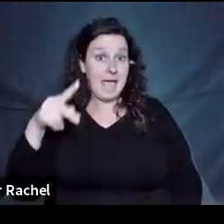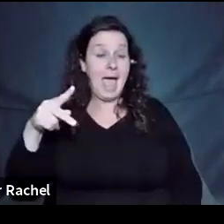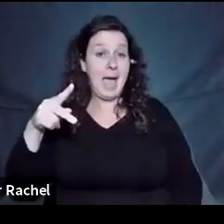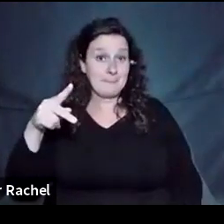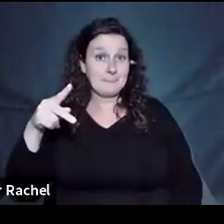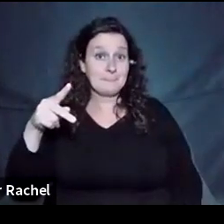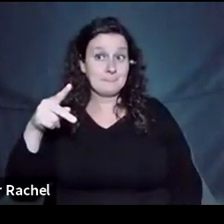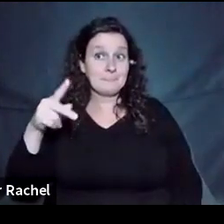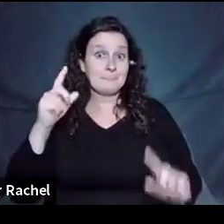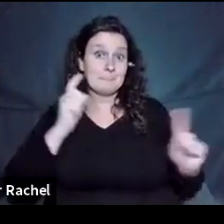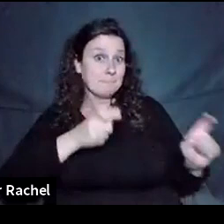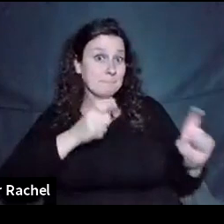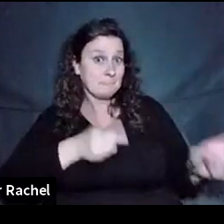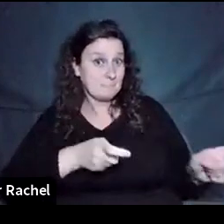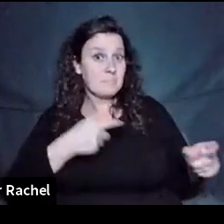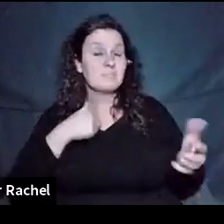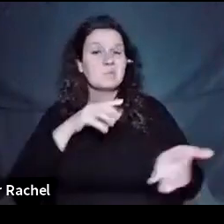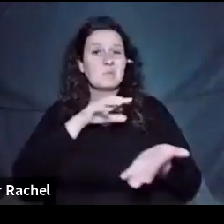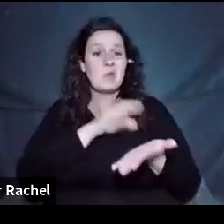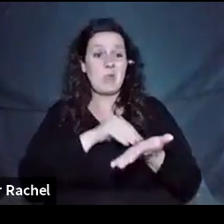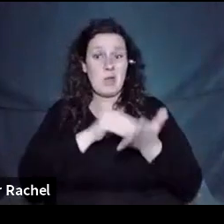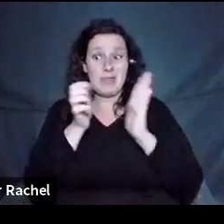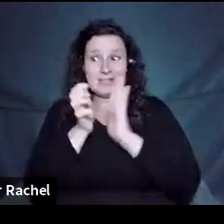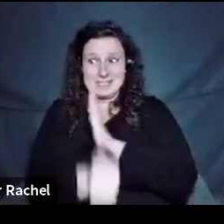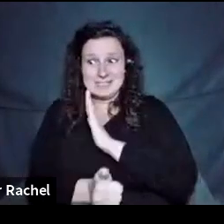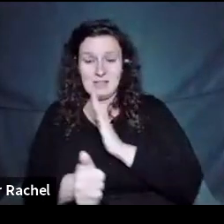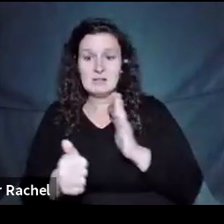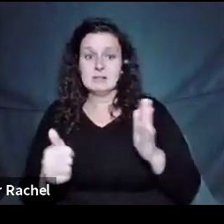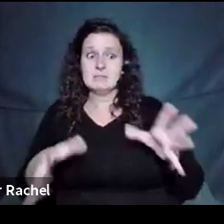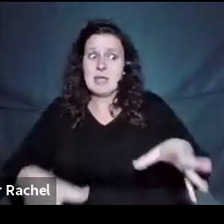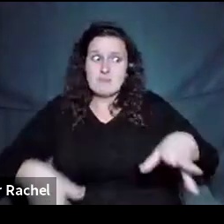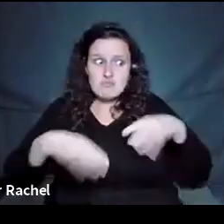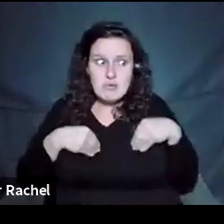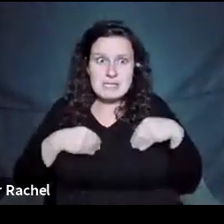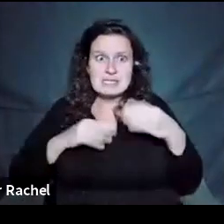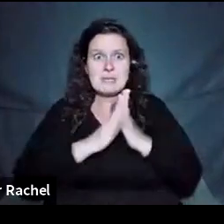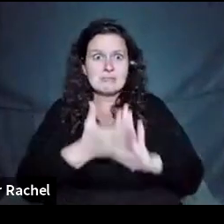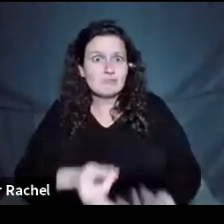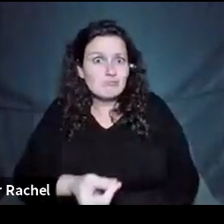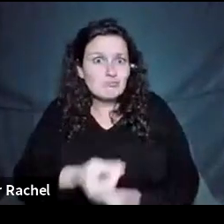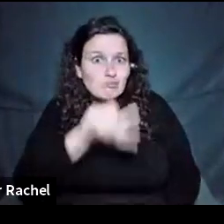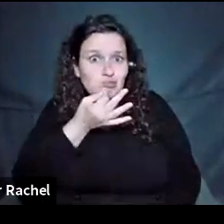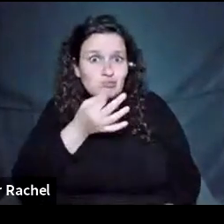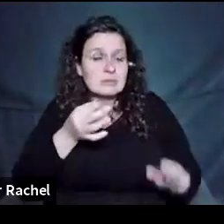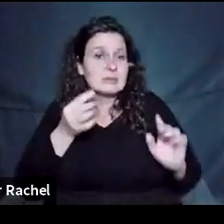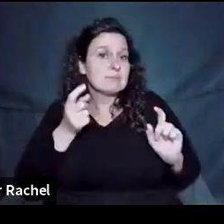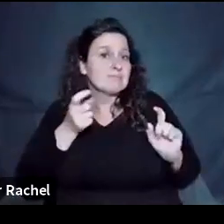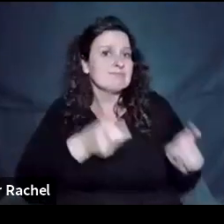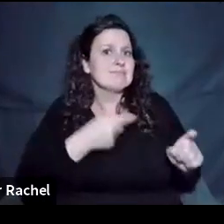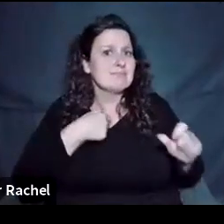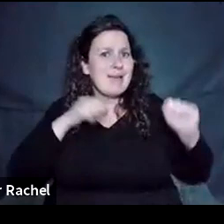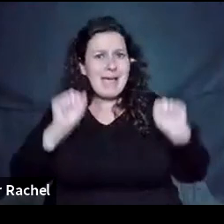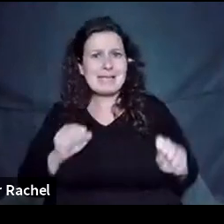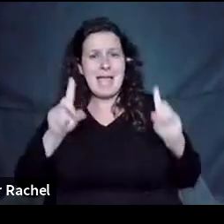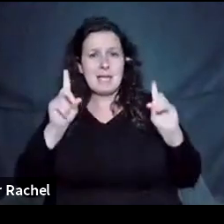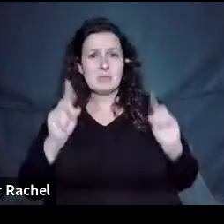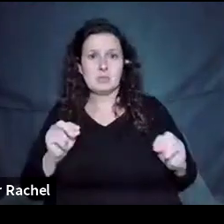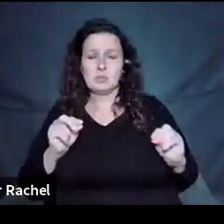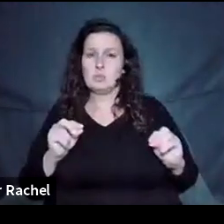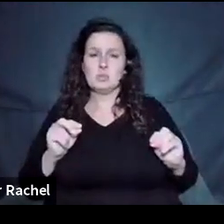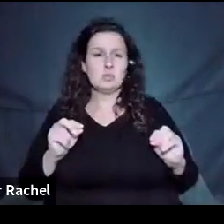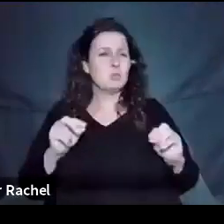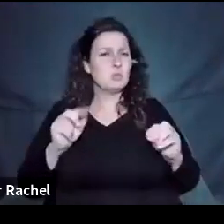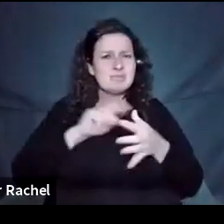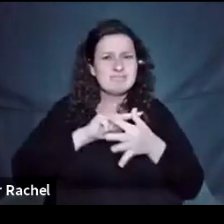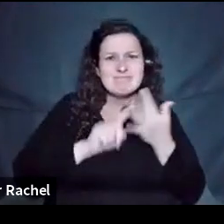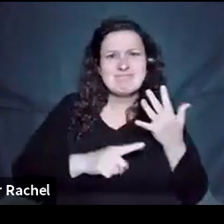to learn this skill and embrace it and become good at it, and to just be like, I can do a thing, this